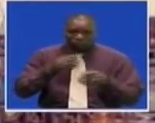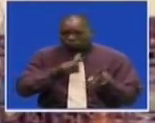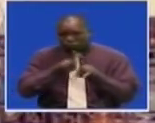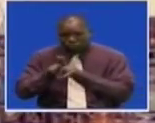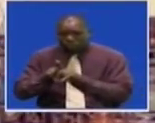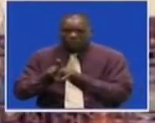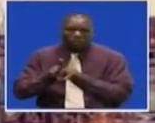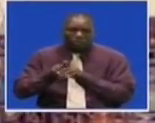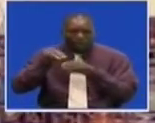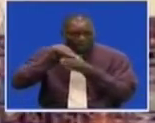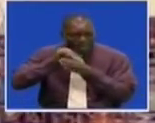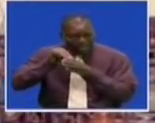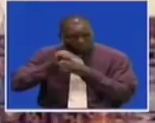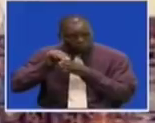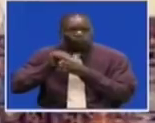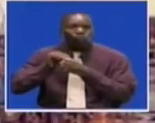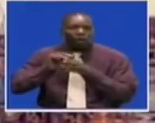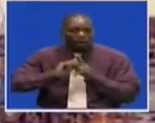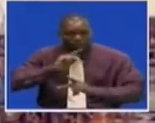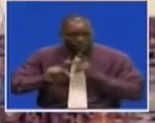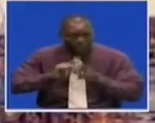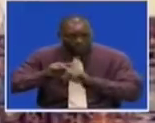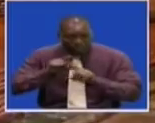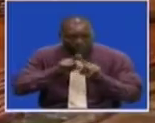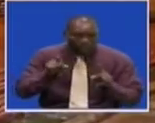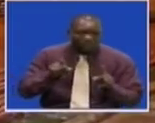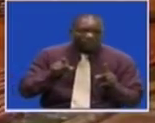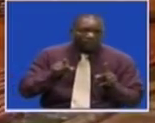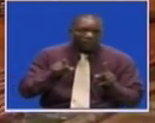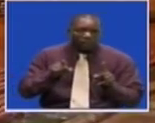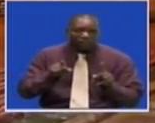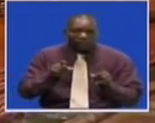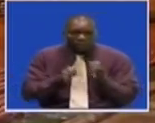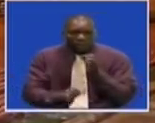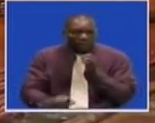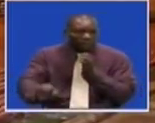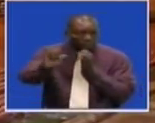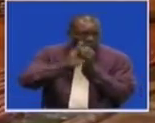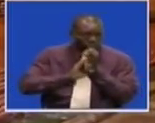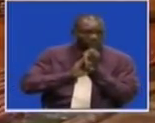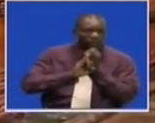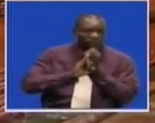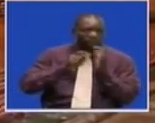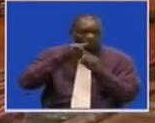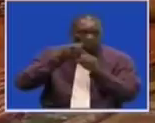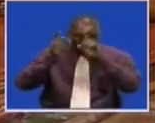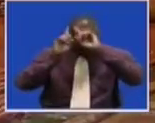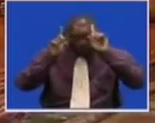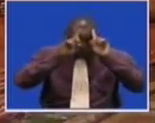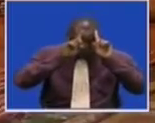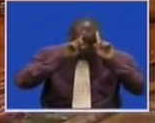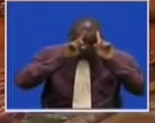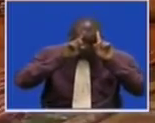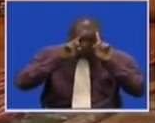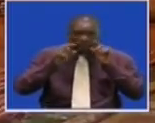cobalt and copper concentrates. The mine, which imports all these materials from the Democratic Republic of Congo,